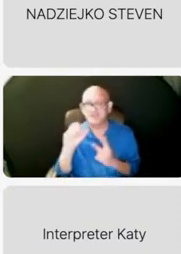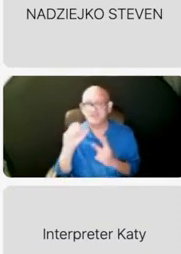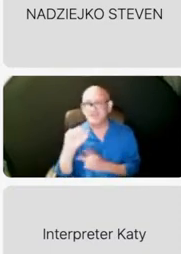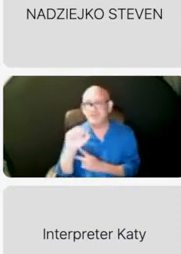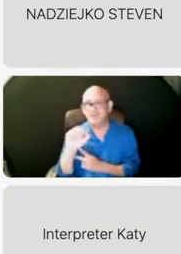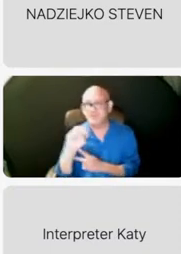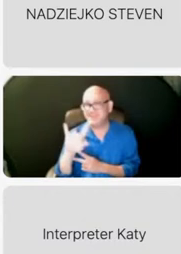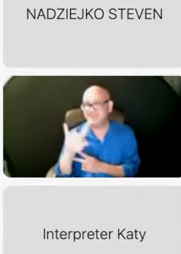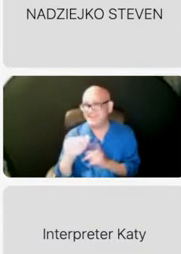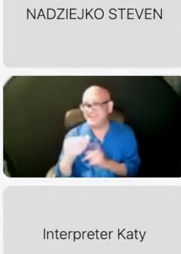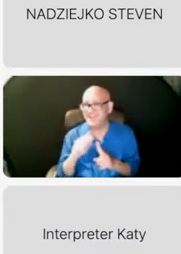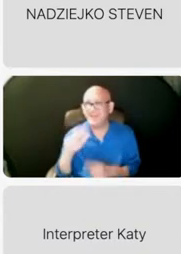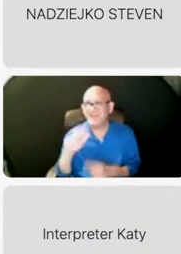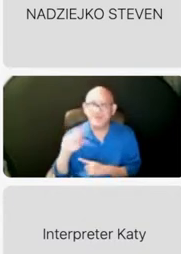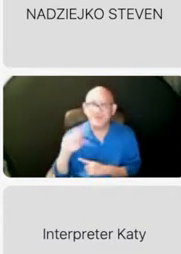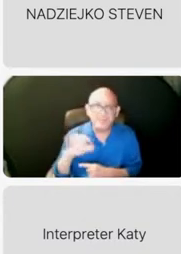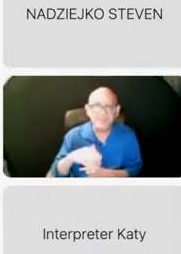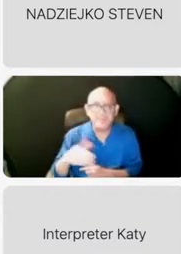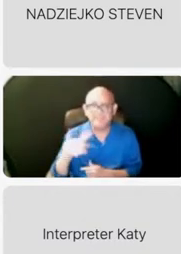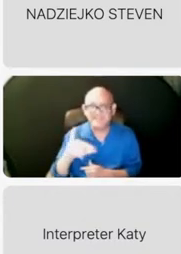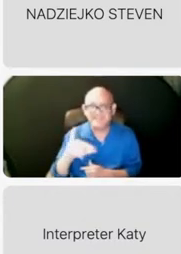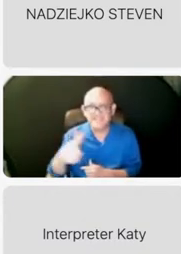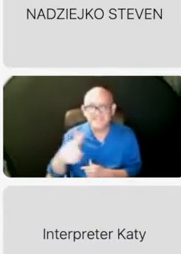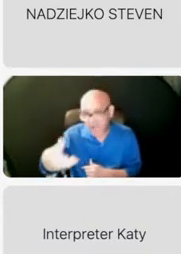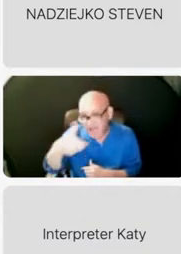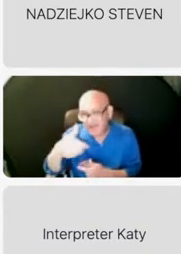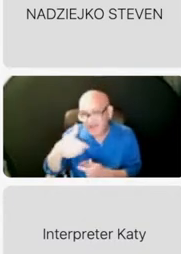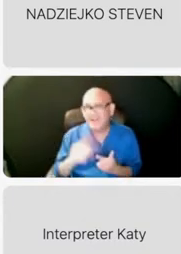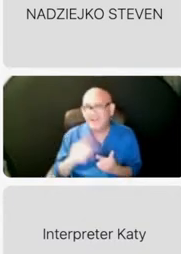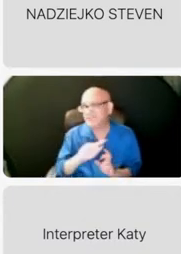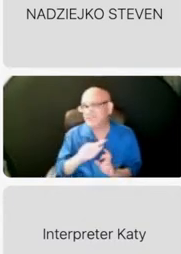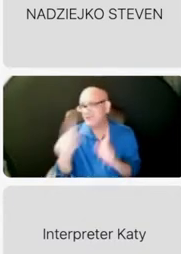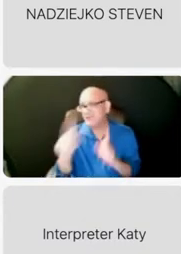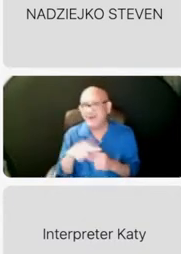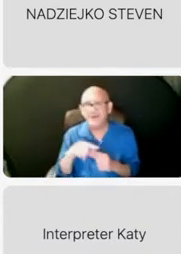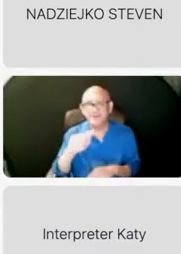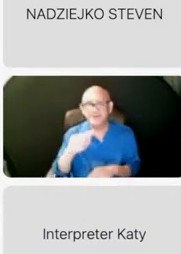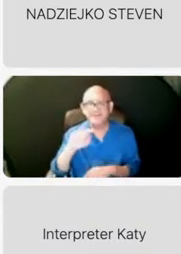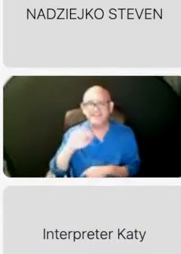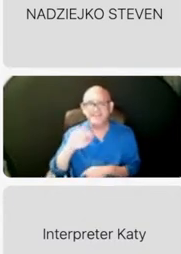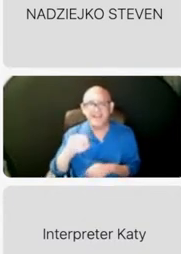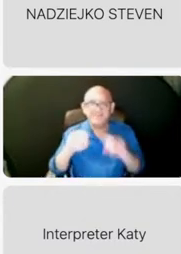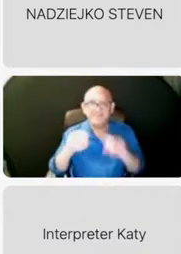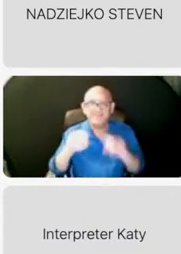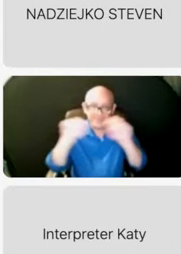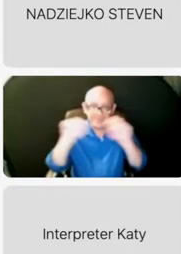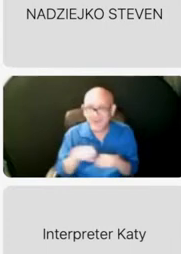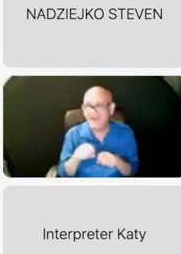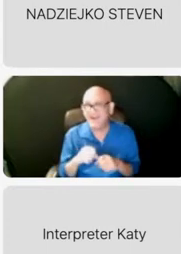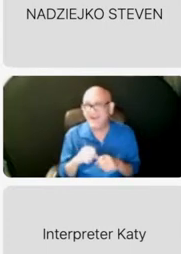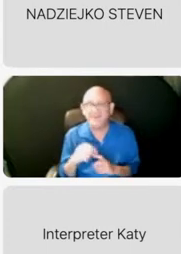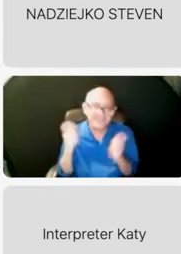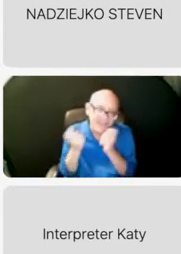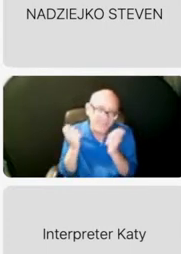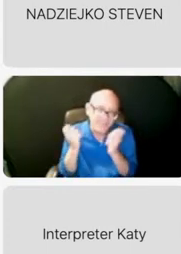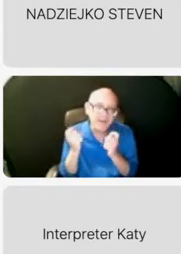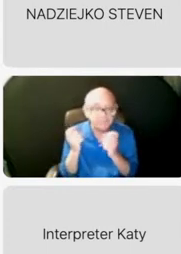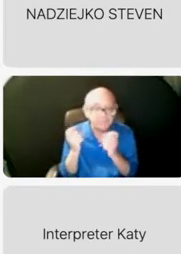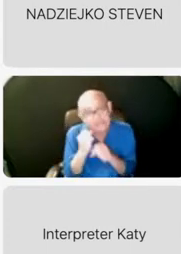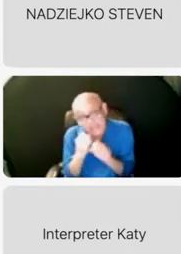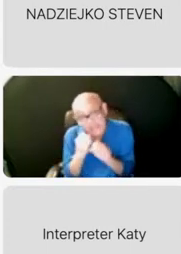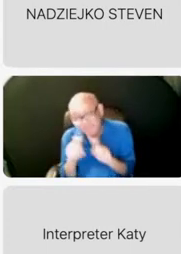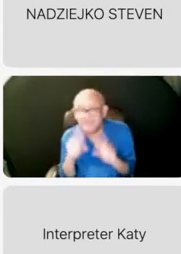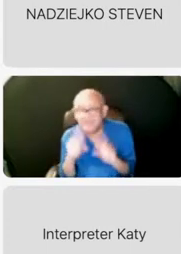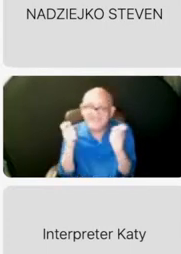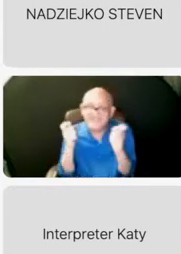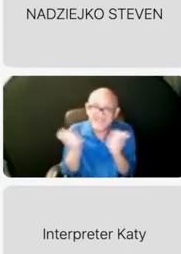pizza and and got to go to go to go to times square and celebrate safely and so i just wanted to